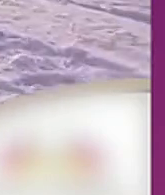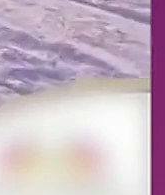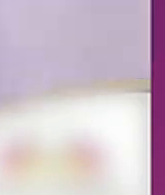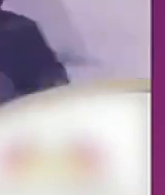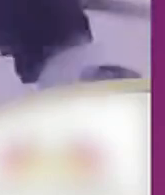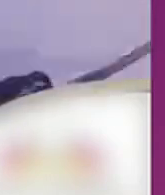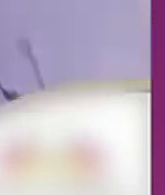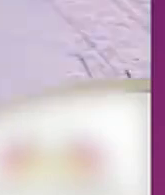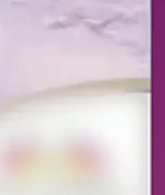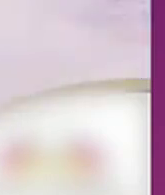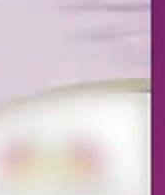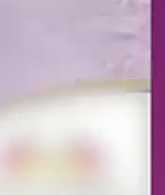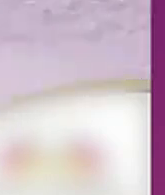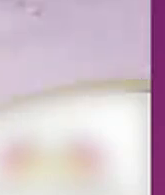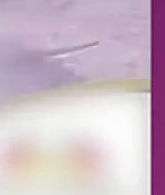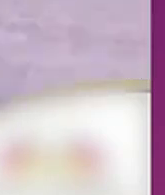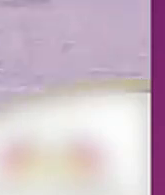everywhere.